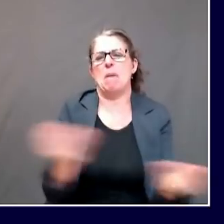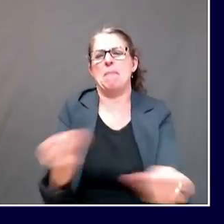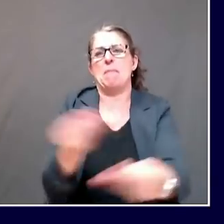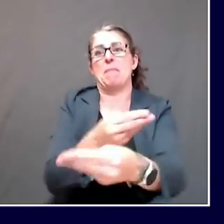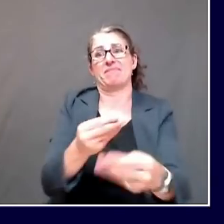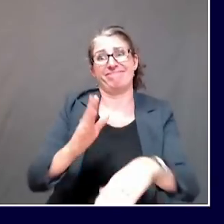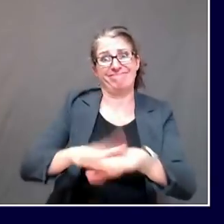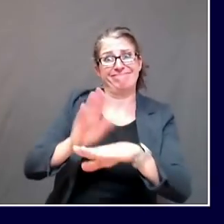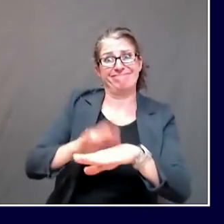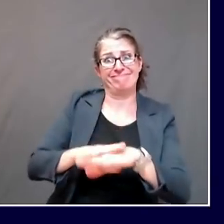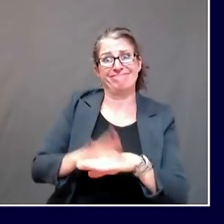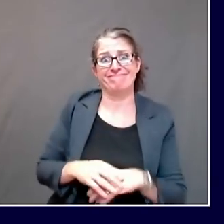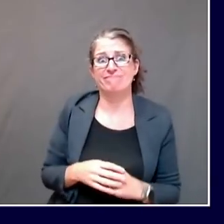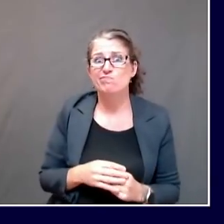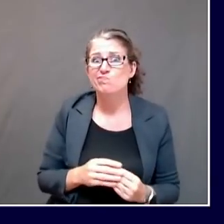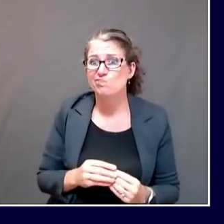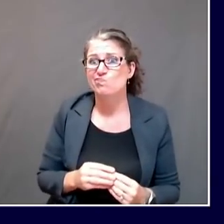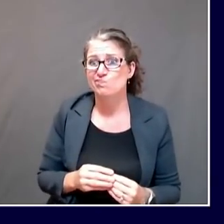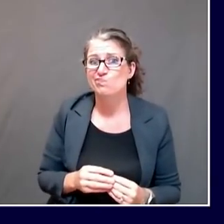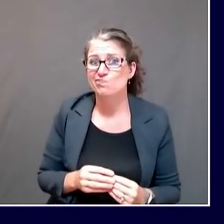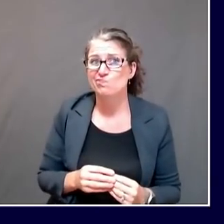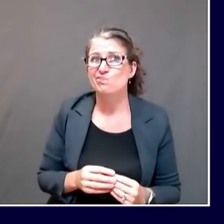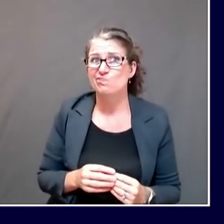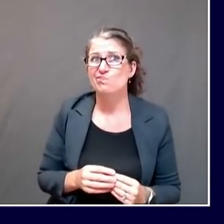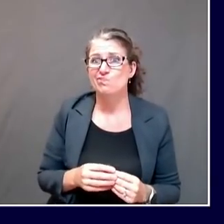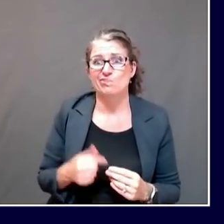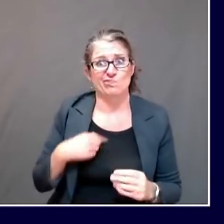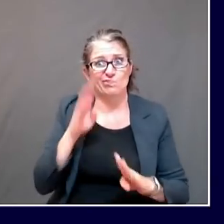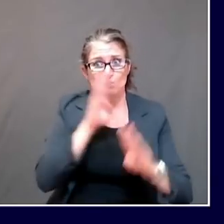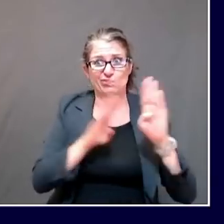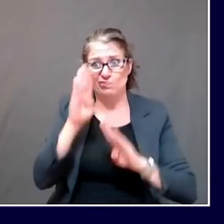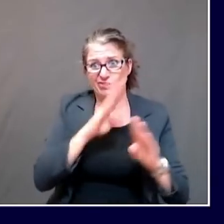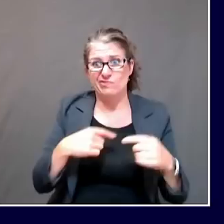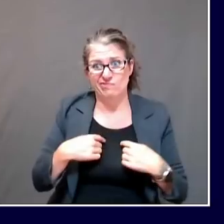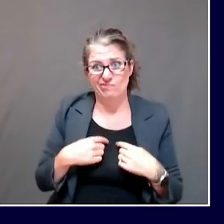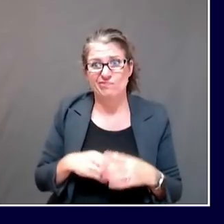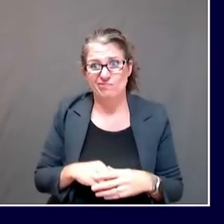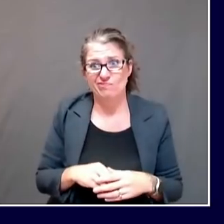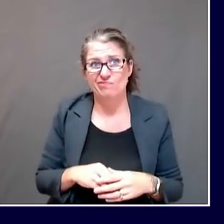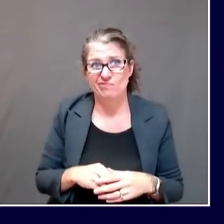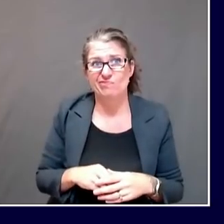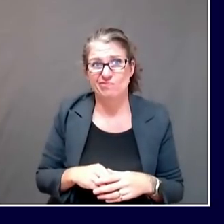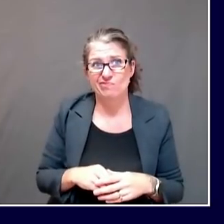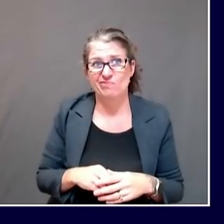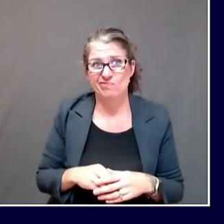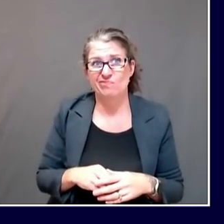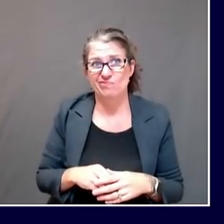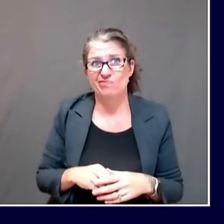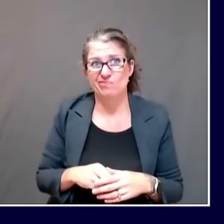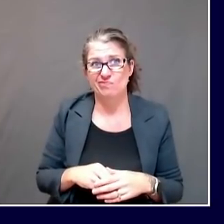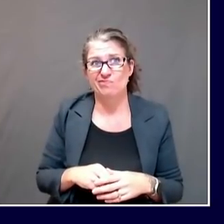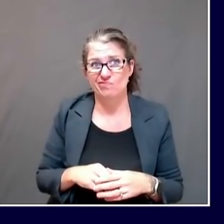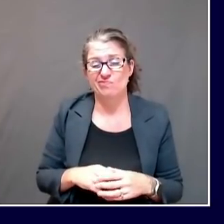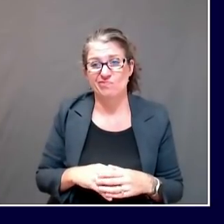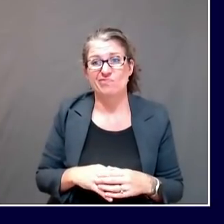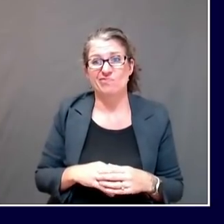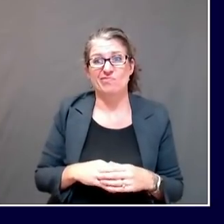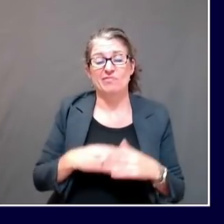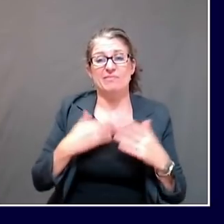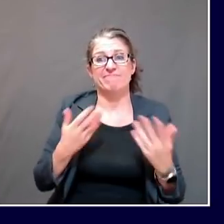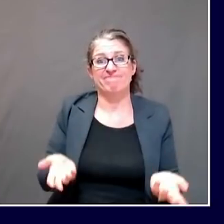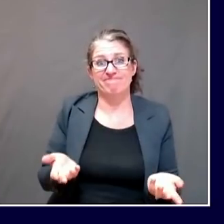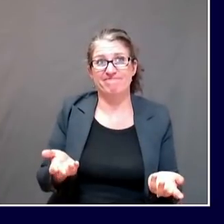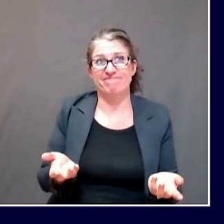but what I can definitely say is that this is a reminder why keeping a lid on the number of COVID cases